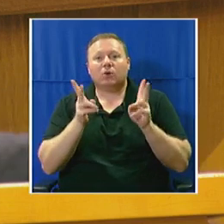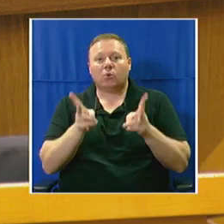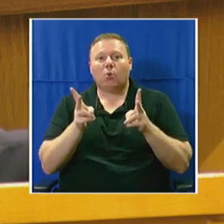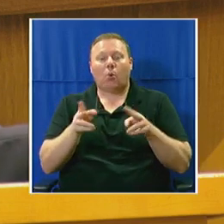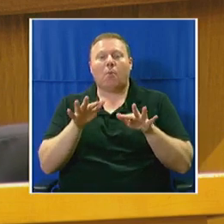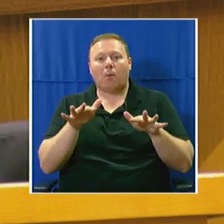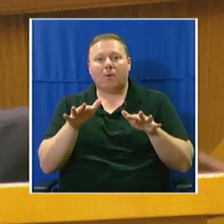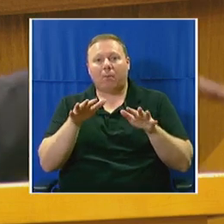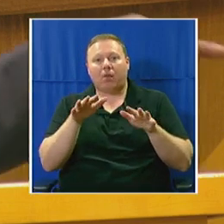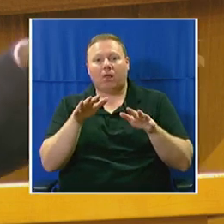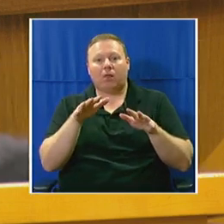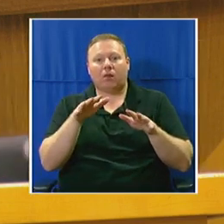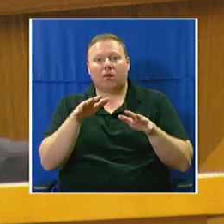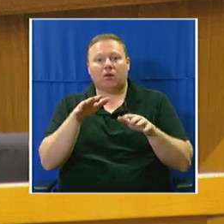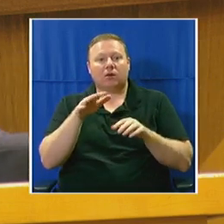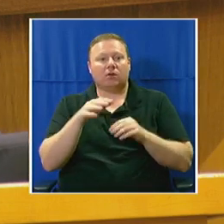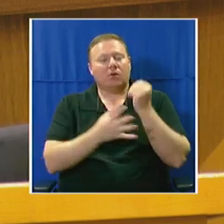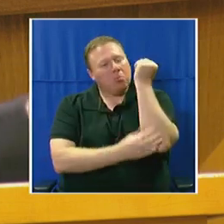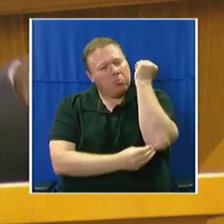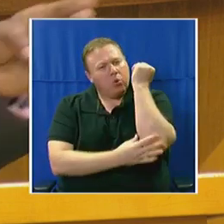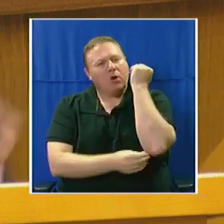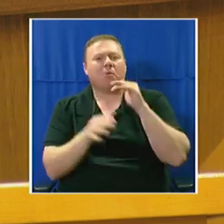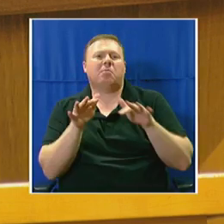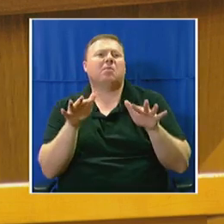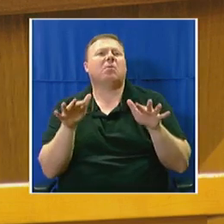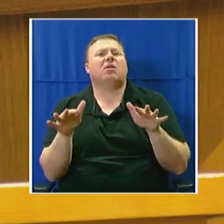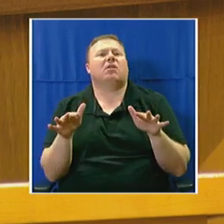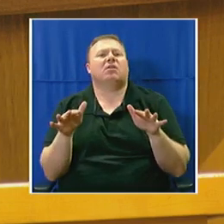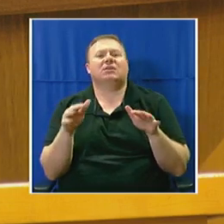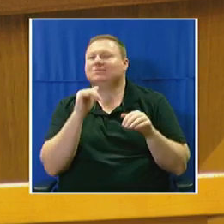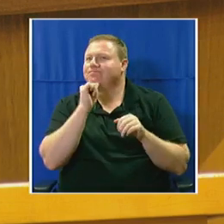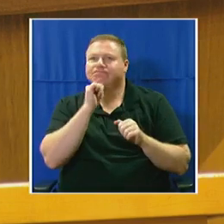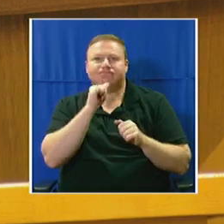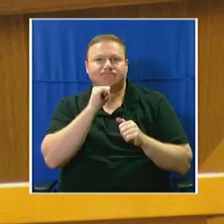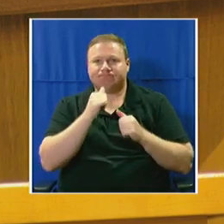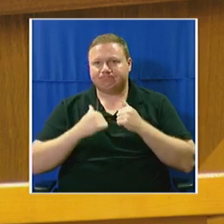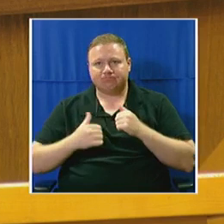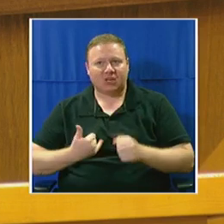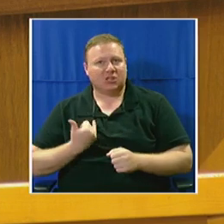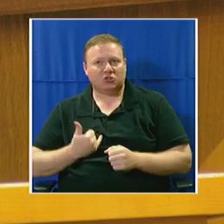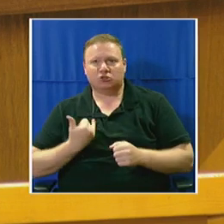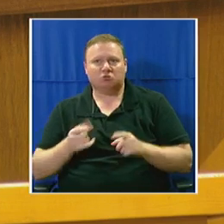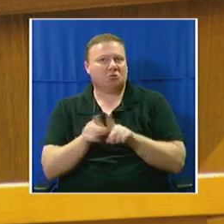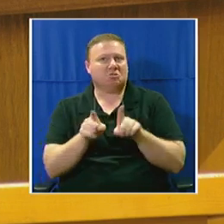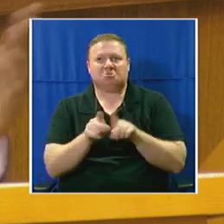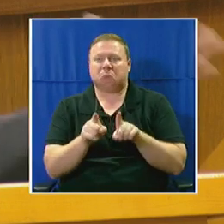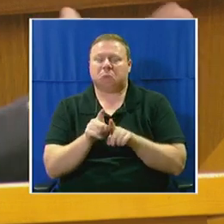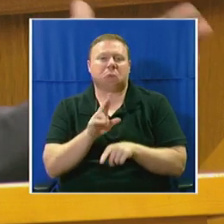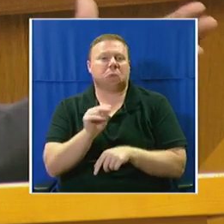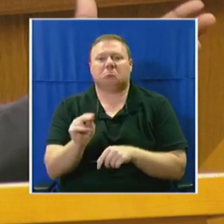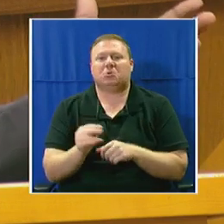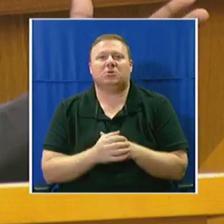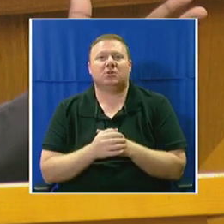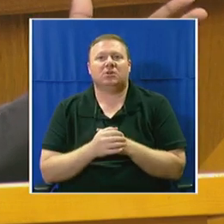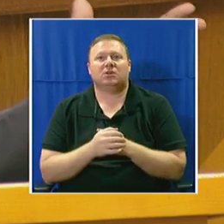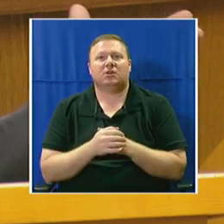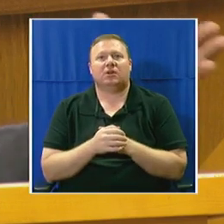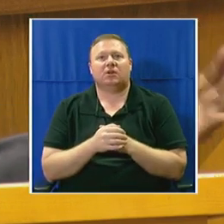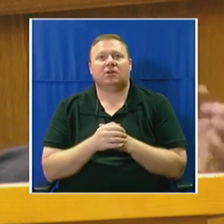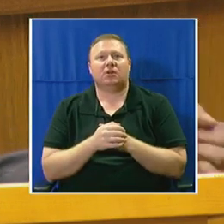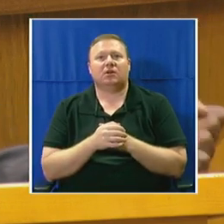50% now these are people who already are up there who enjoy whatever they